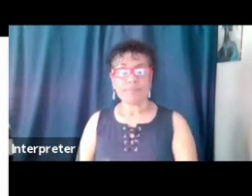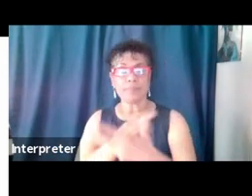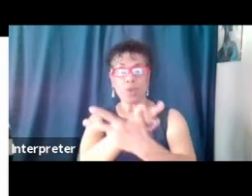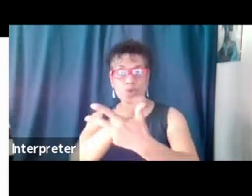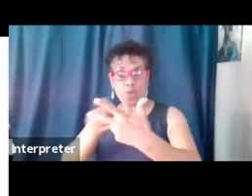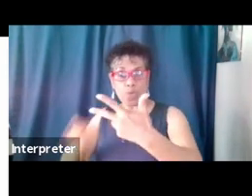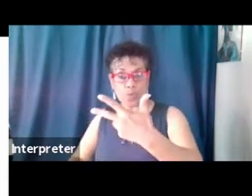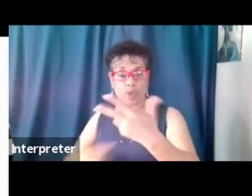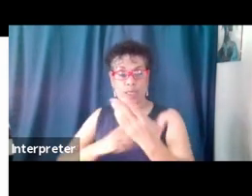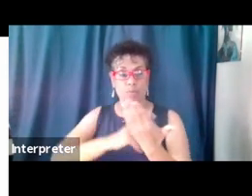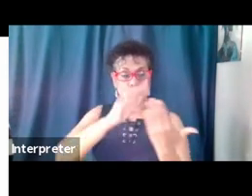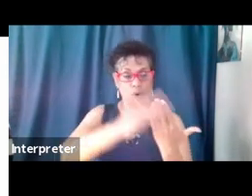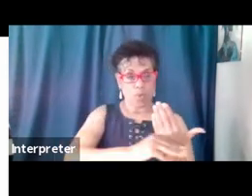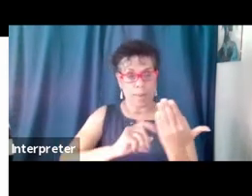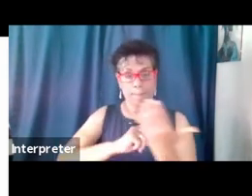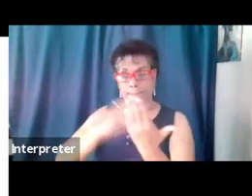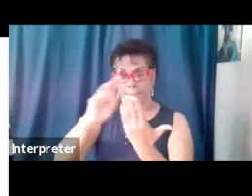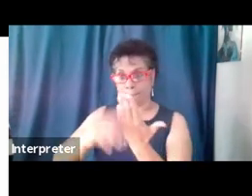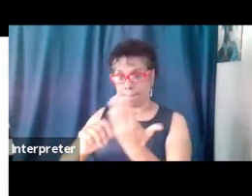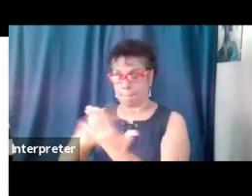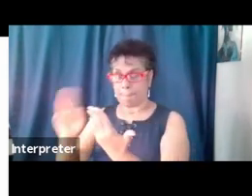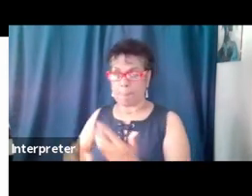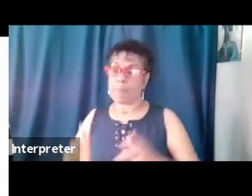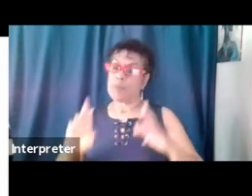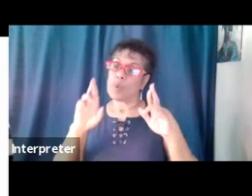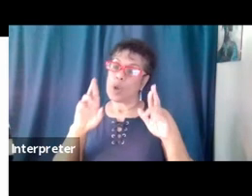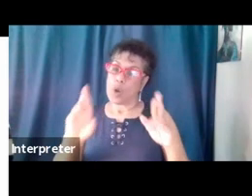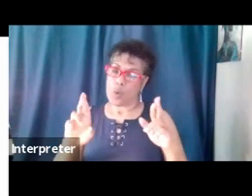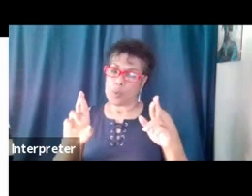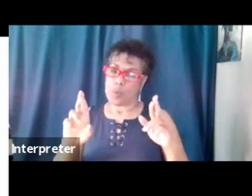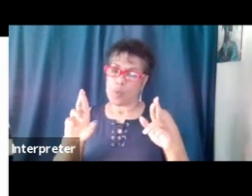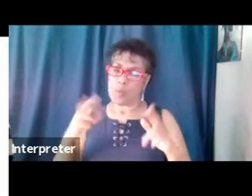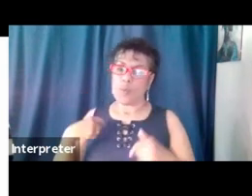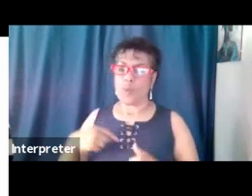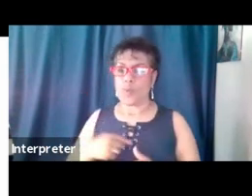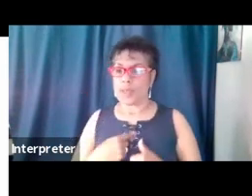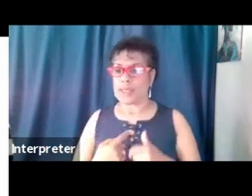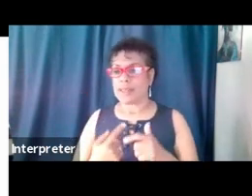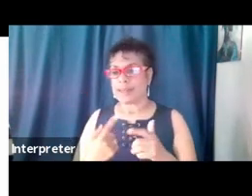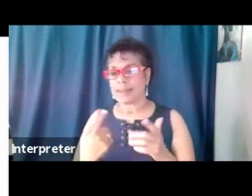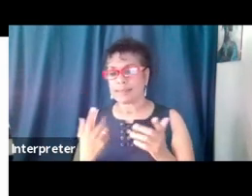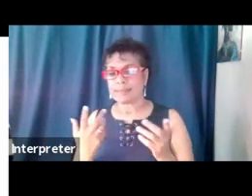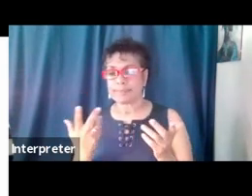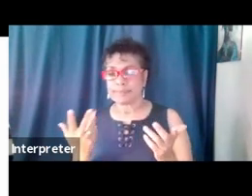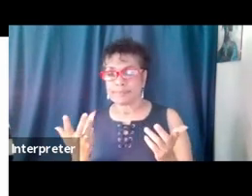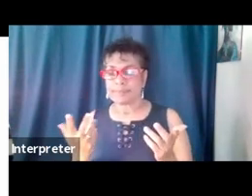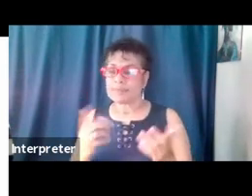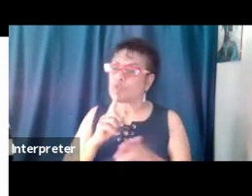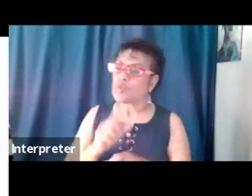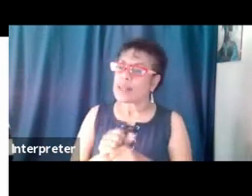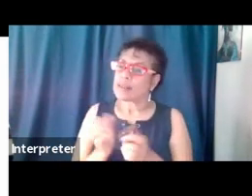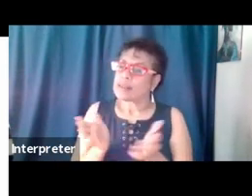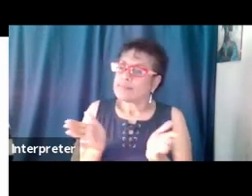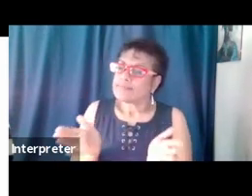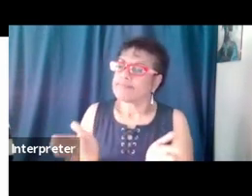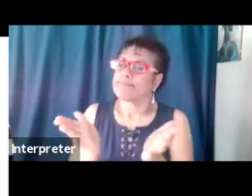different programs, we hope to be able to, like I mentioned earlier, be able to really push